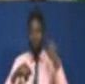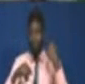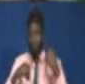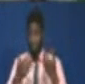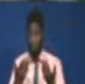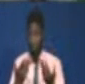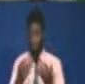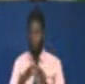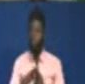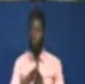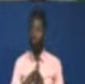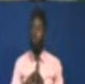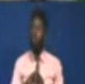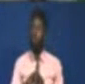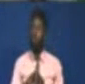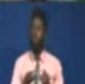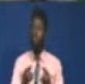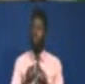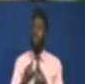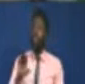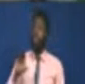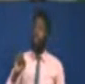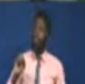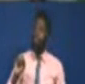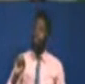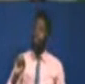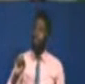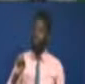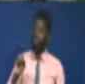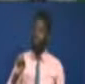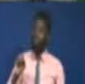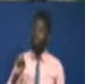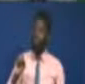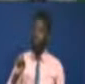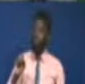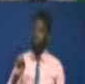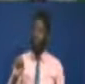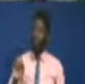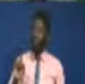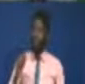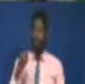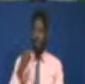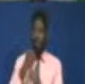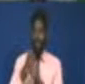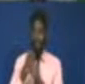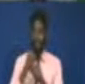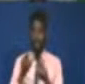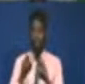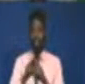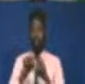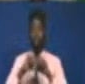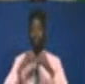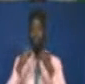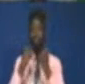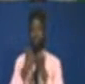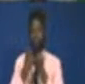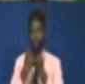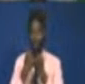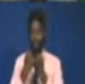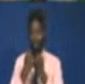As a cabinet secretary, Ministry of Labor and Social Protection, on labor issues, I want to